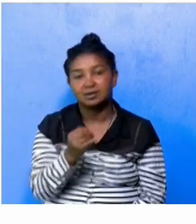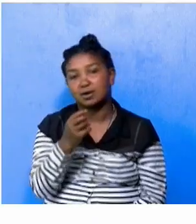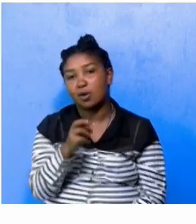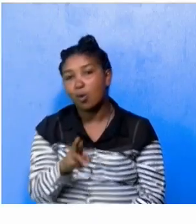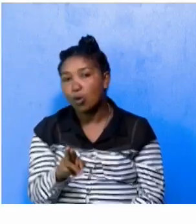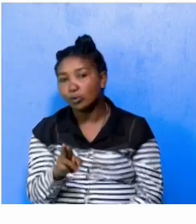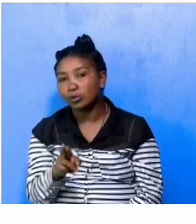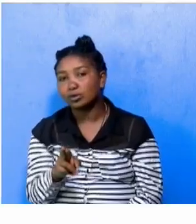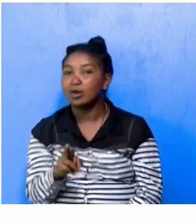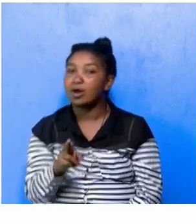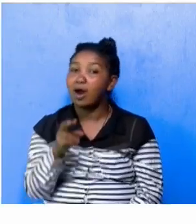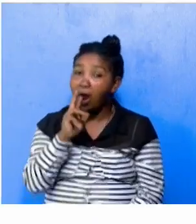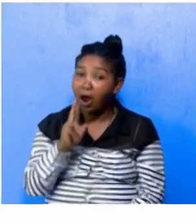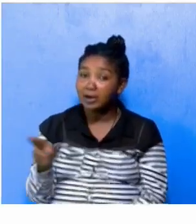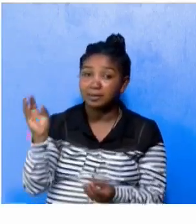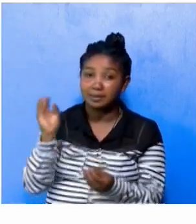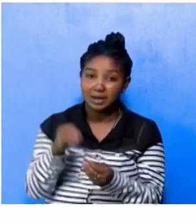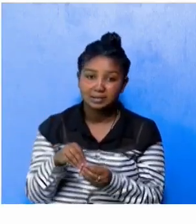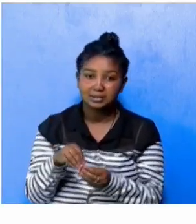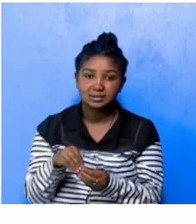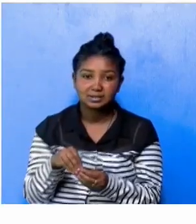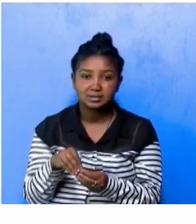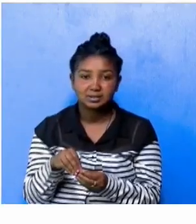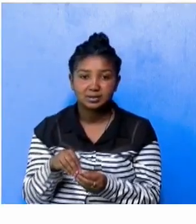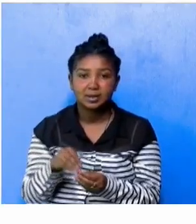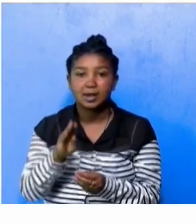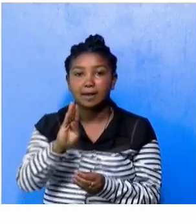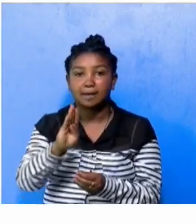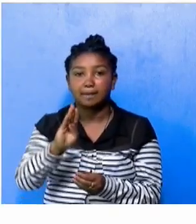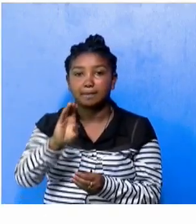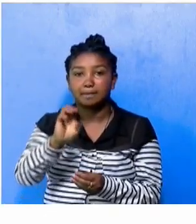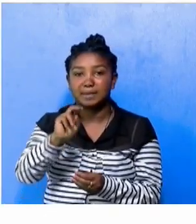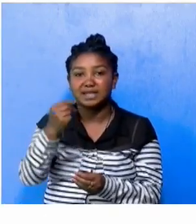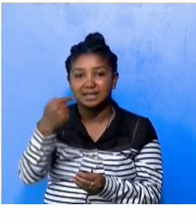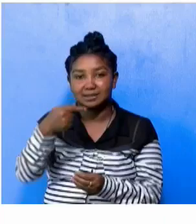or are plus being